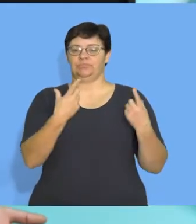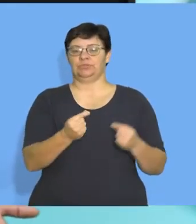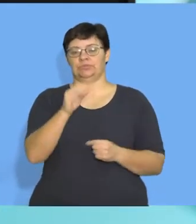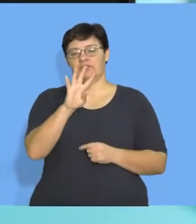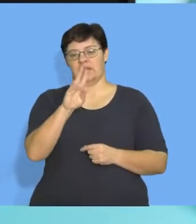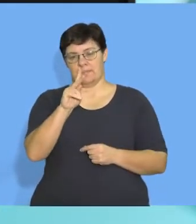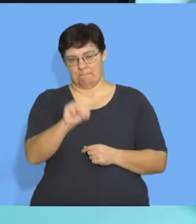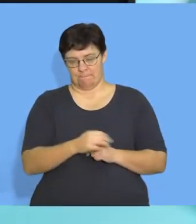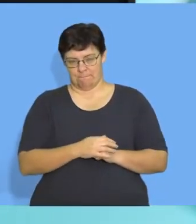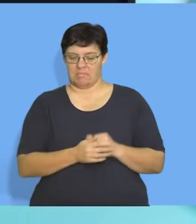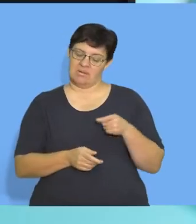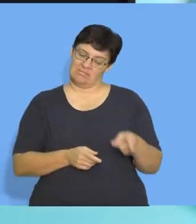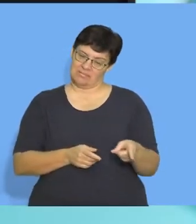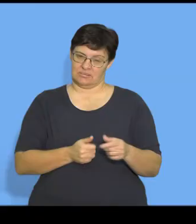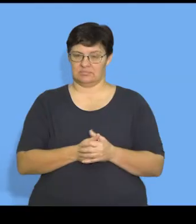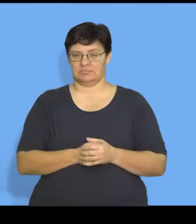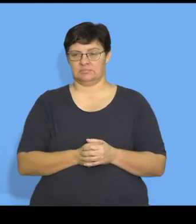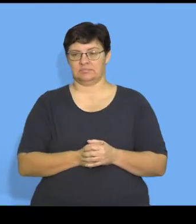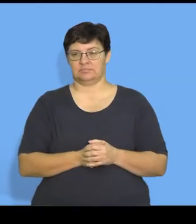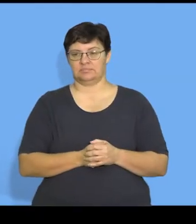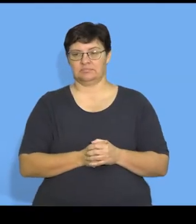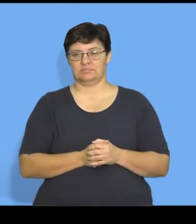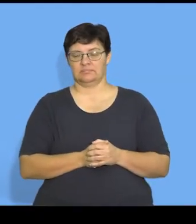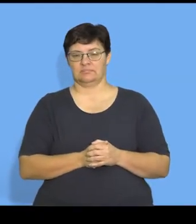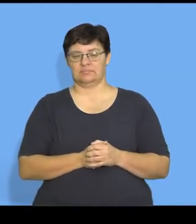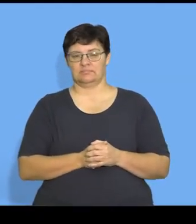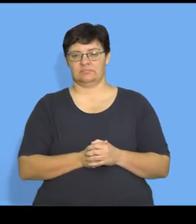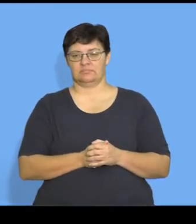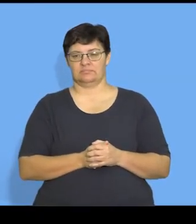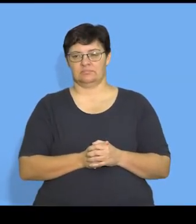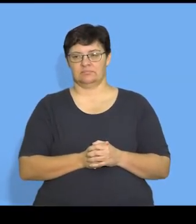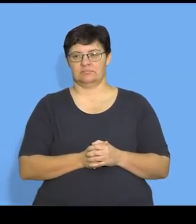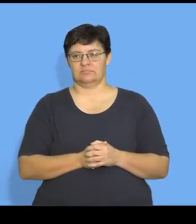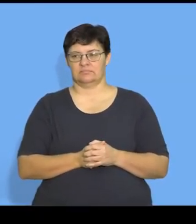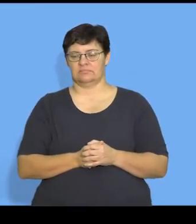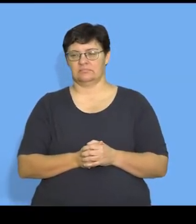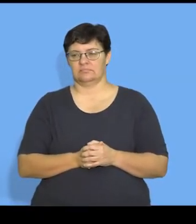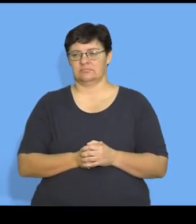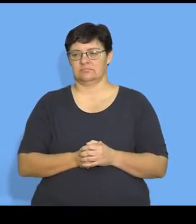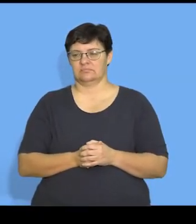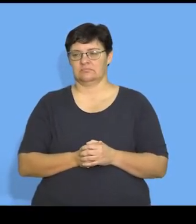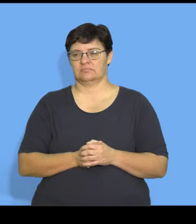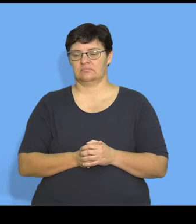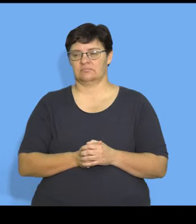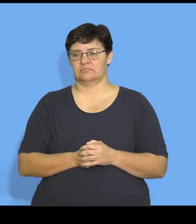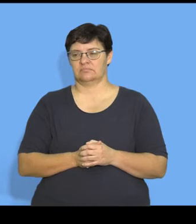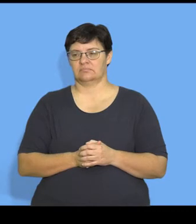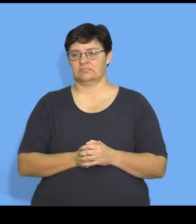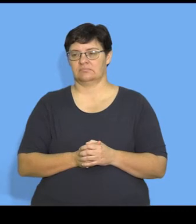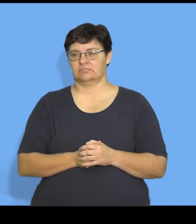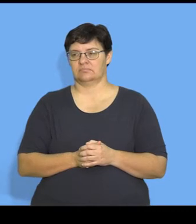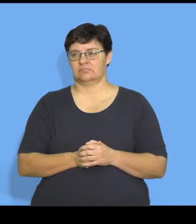kilometers, okay? Distance is a scalar. I'm going to run out of space here soon. All